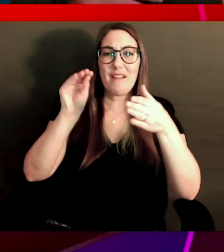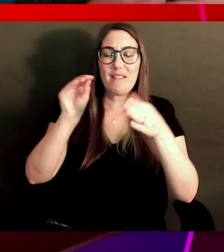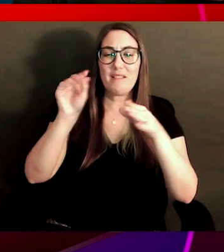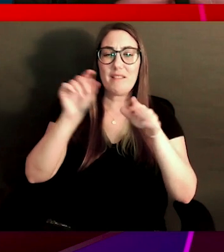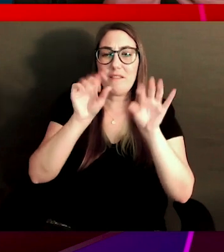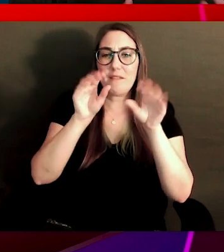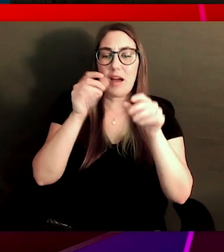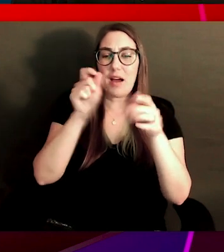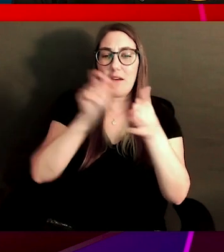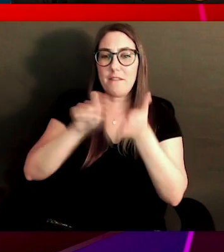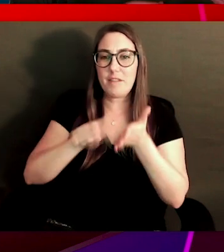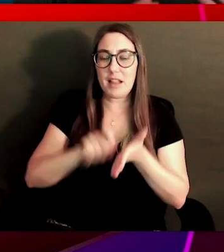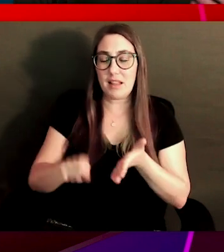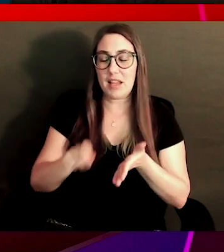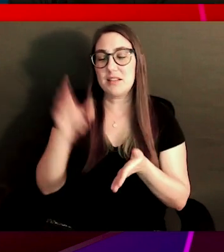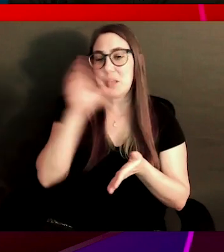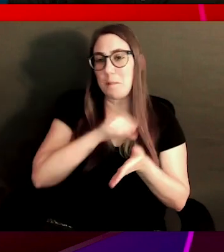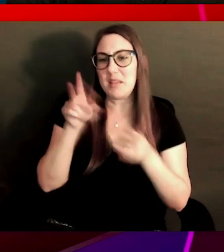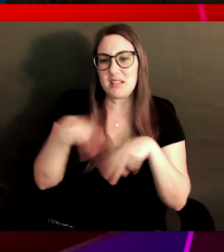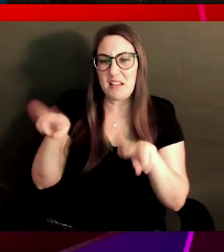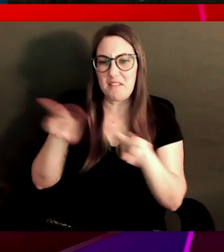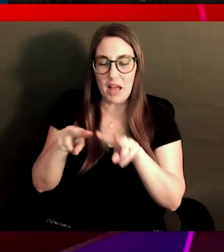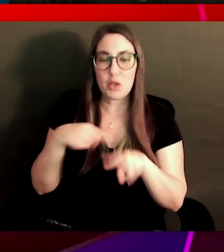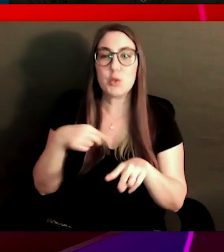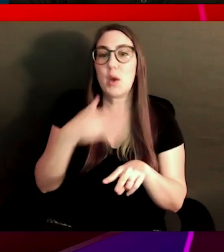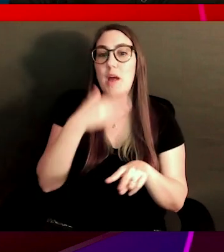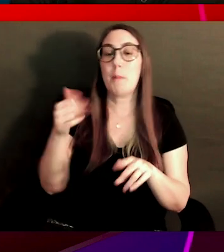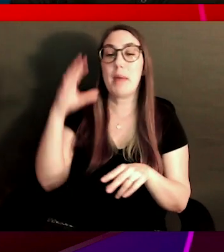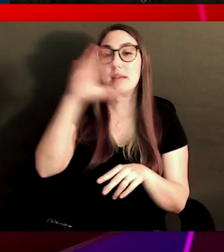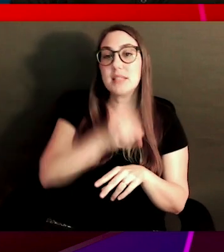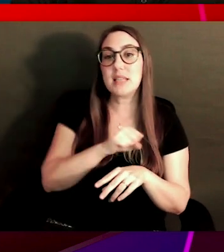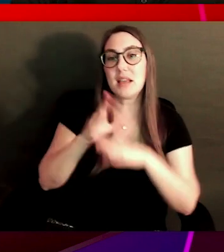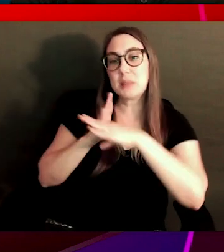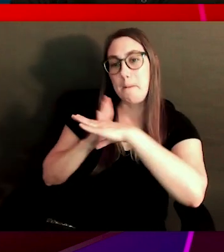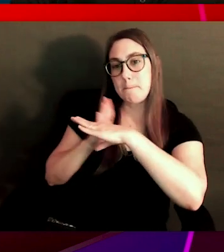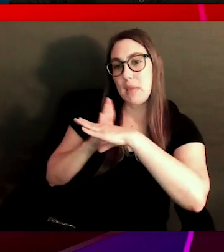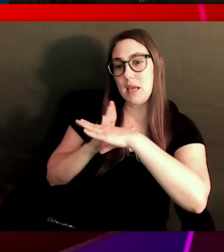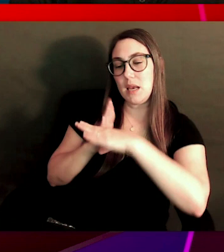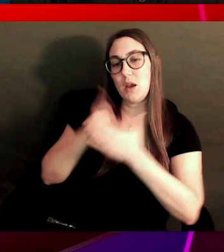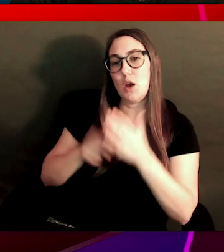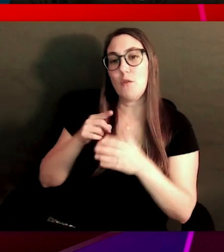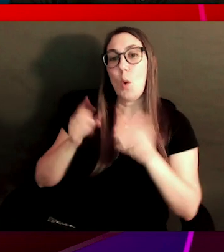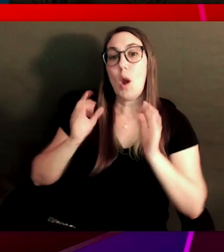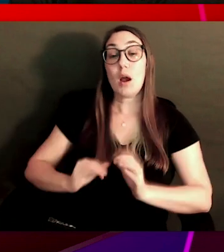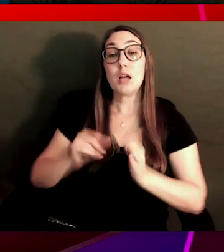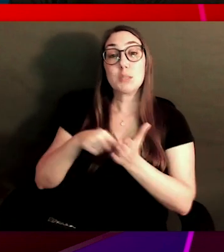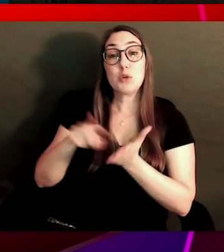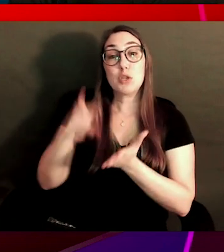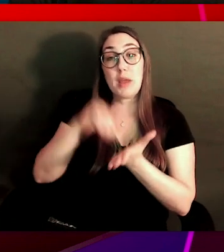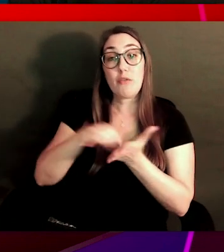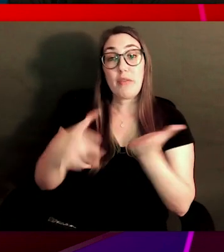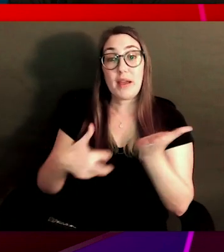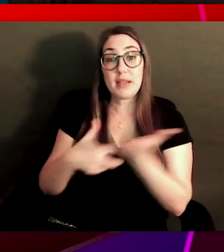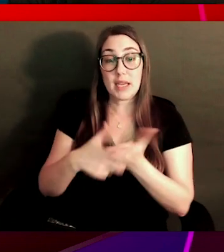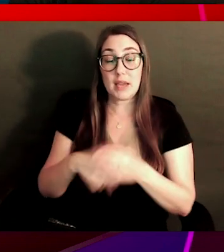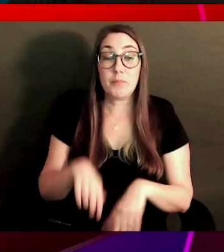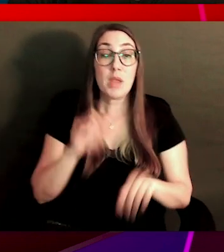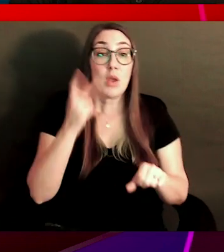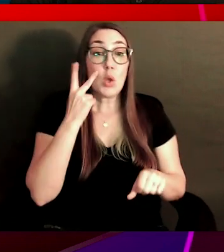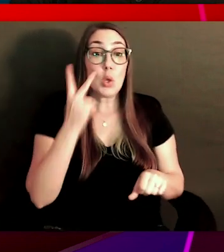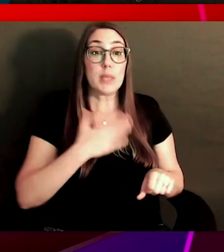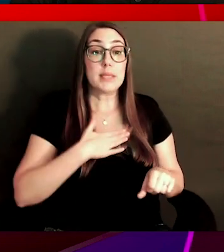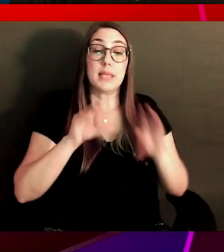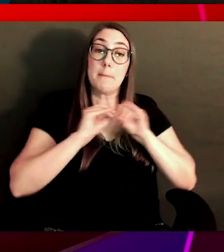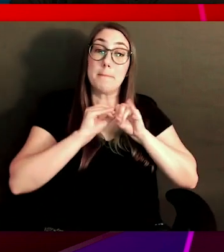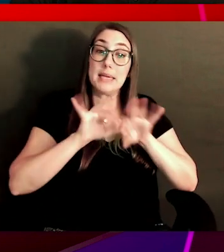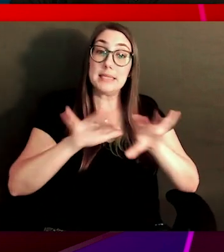median as kind of a best guess for what the customers were paying for that tickets. You can see my distribution updates